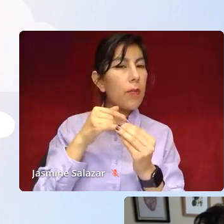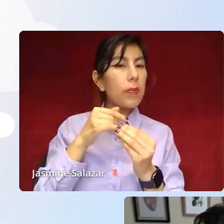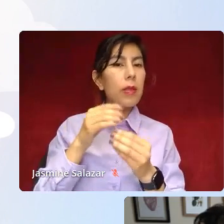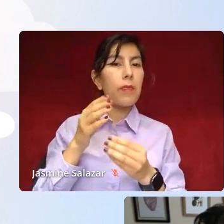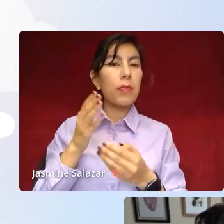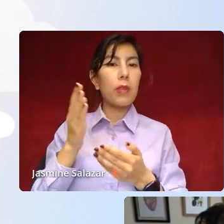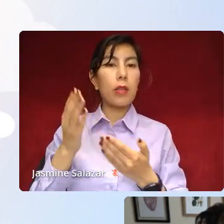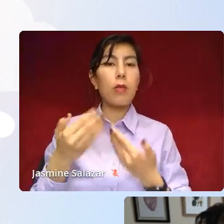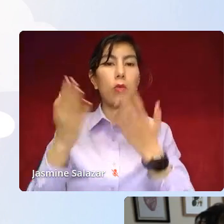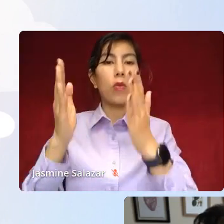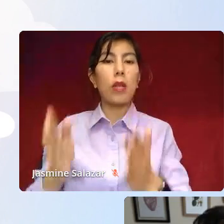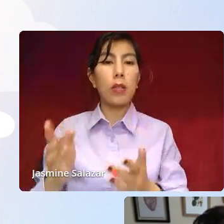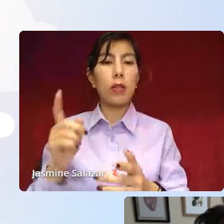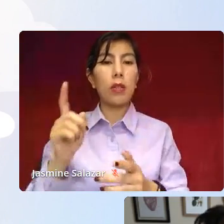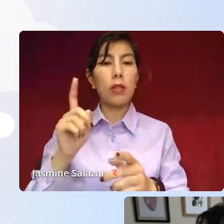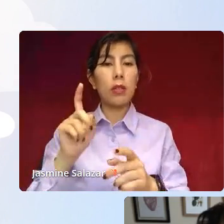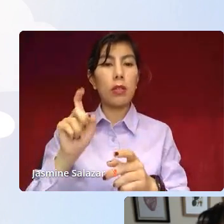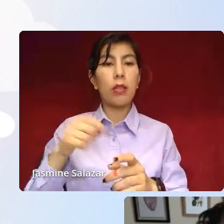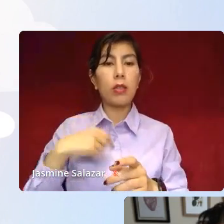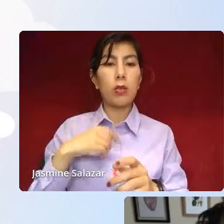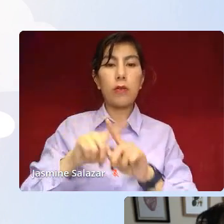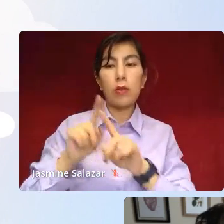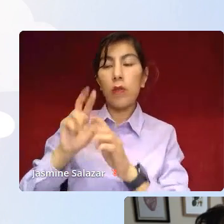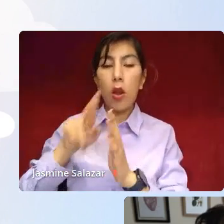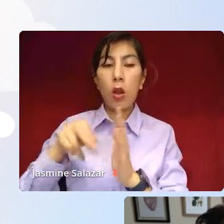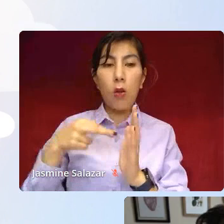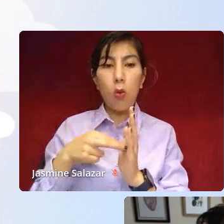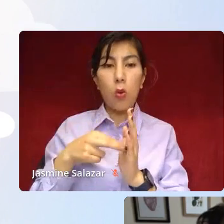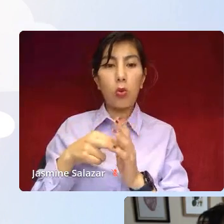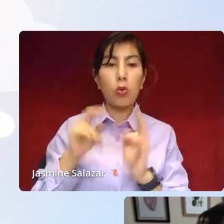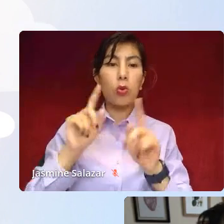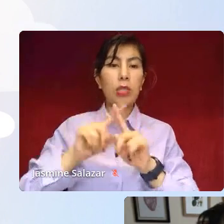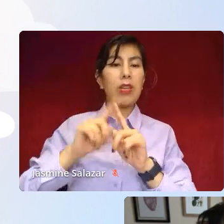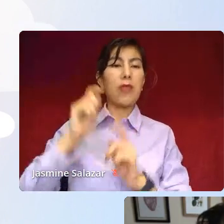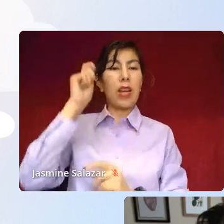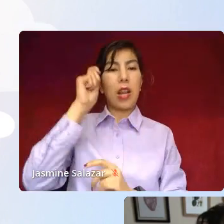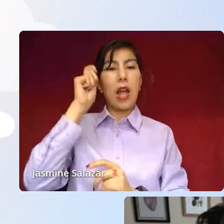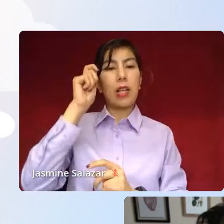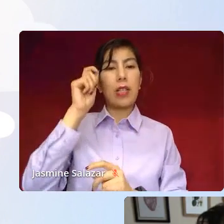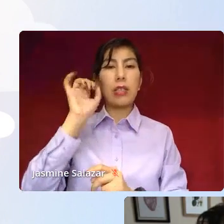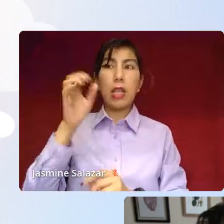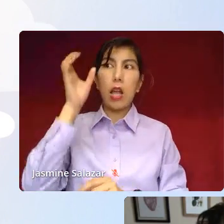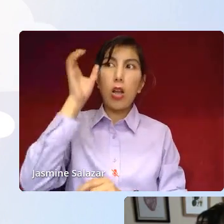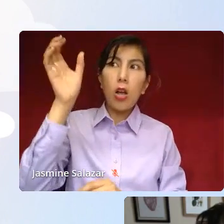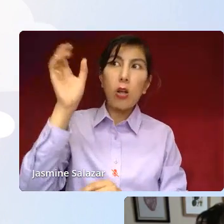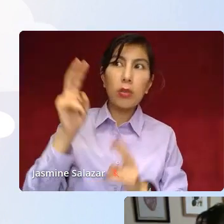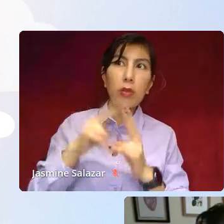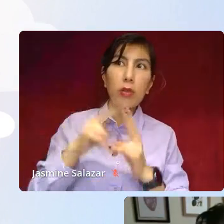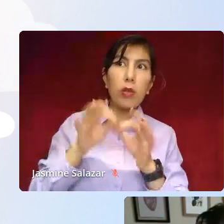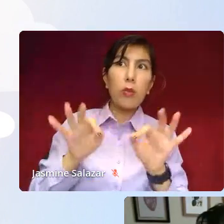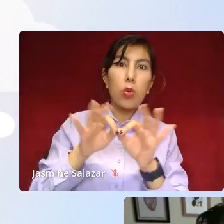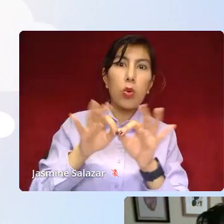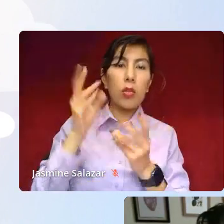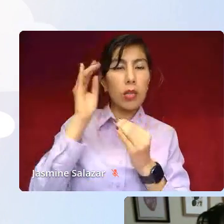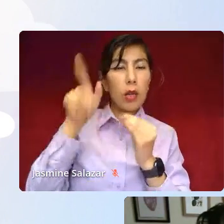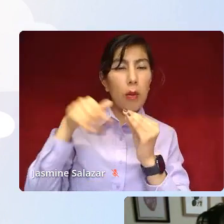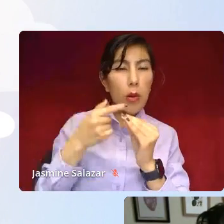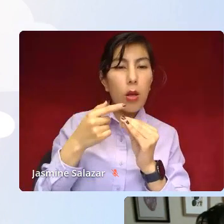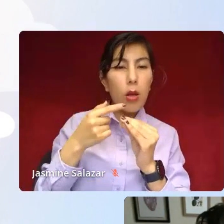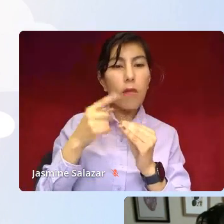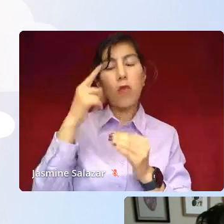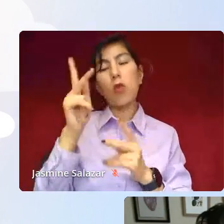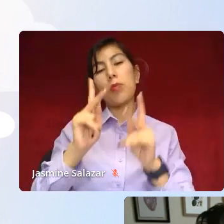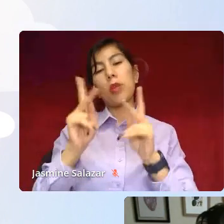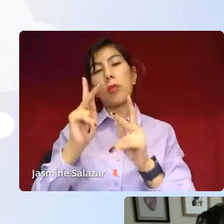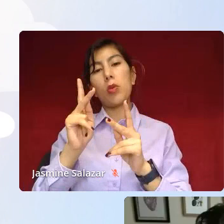may wear multiple hats. I think that those concepts are really important to think about for folks who are